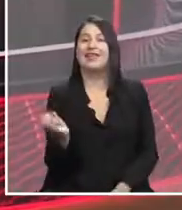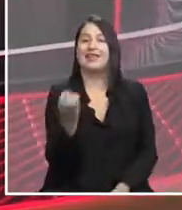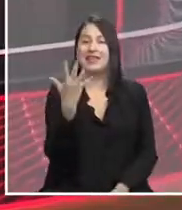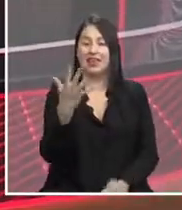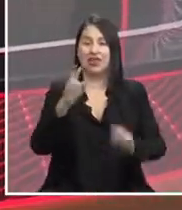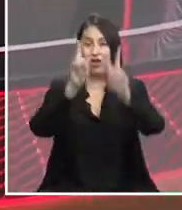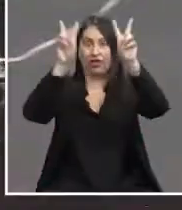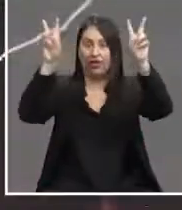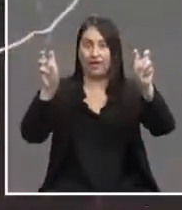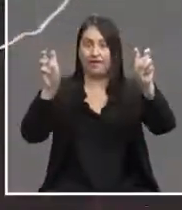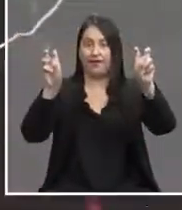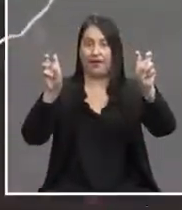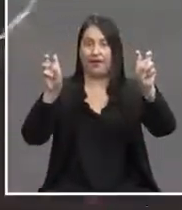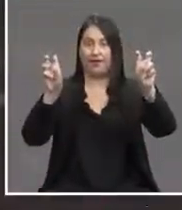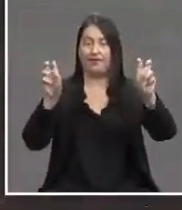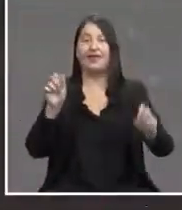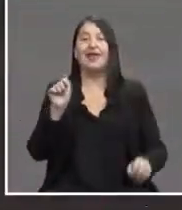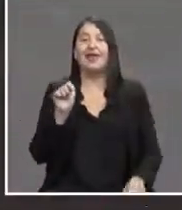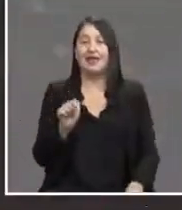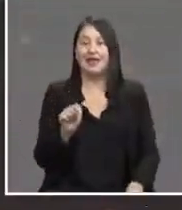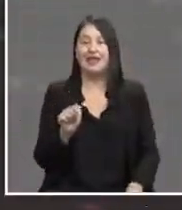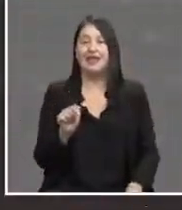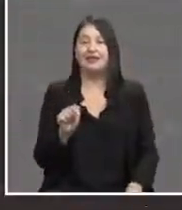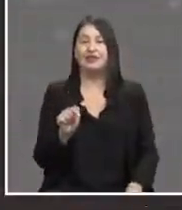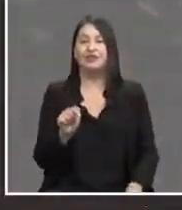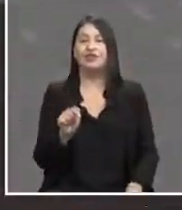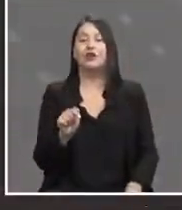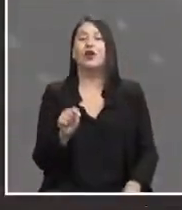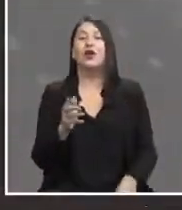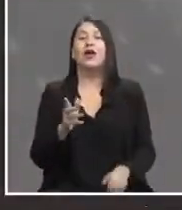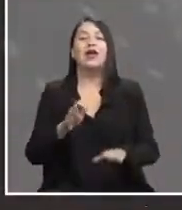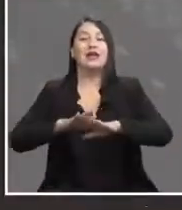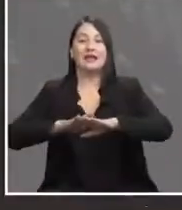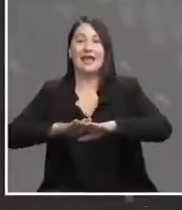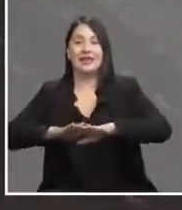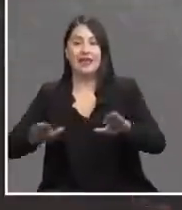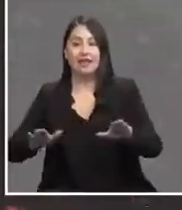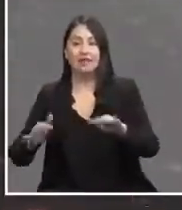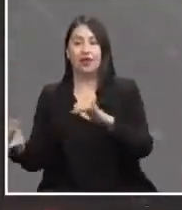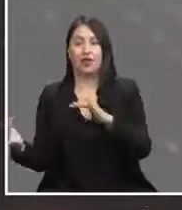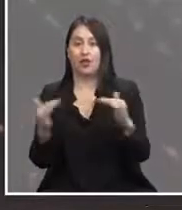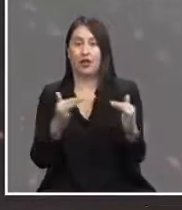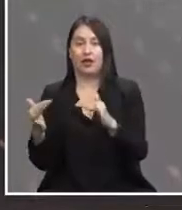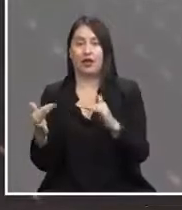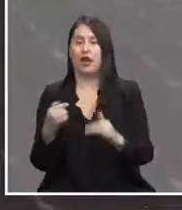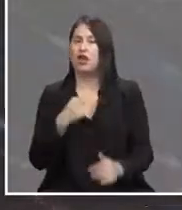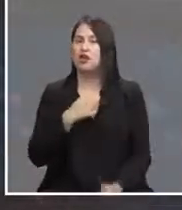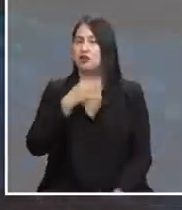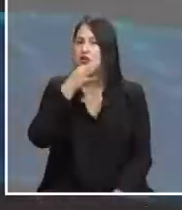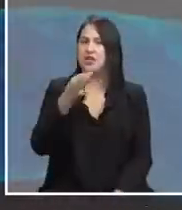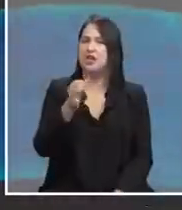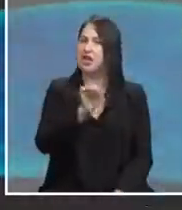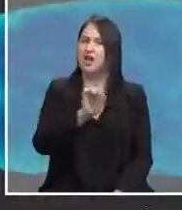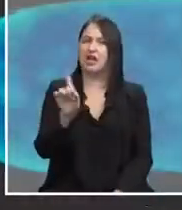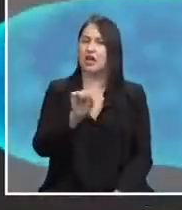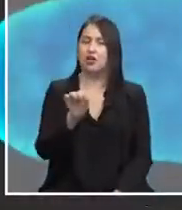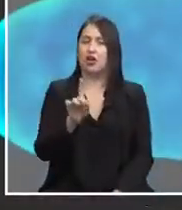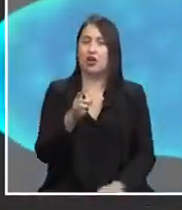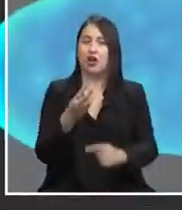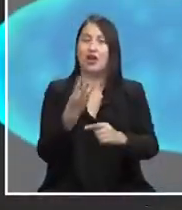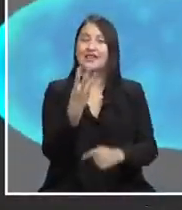war? I would say no, because at the same time, in those three past decades,